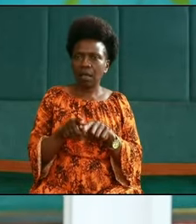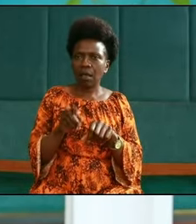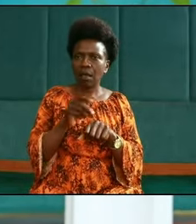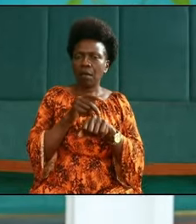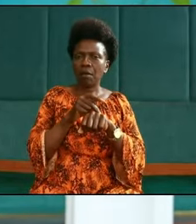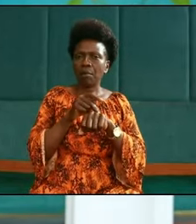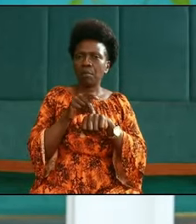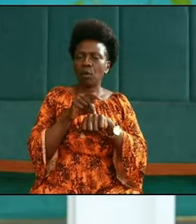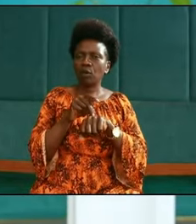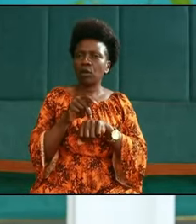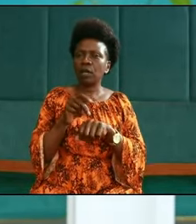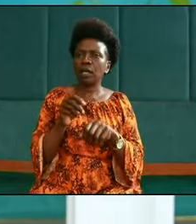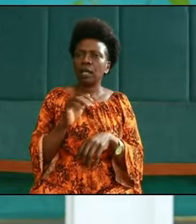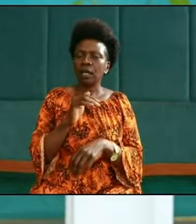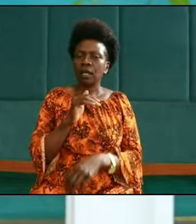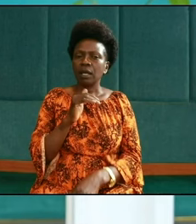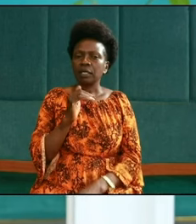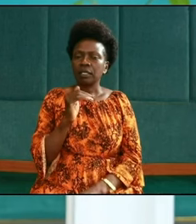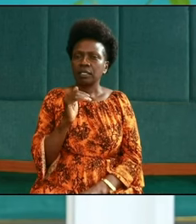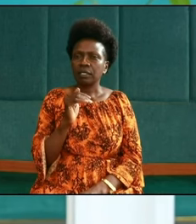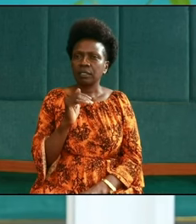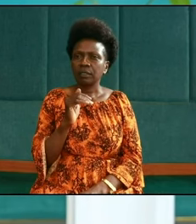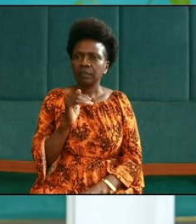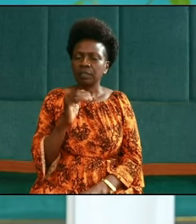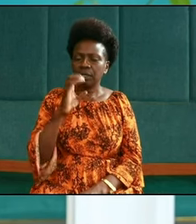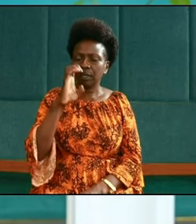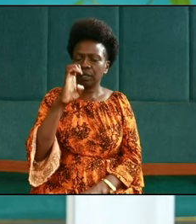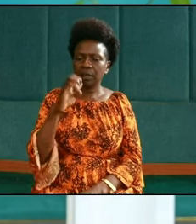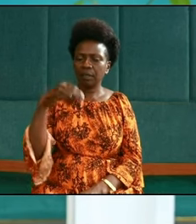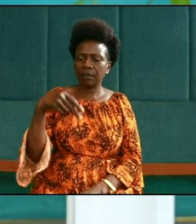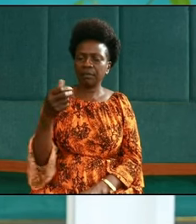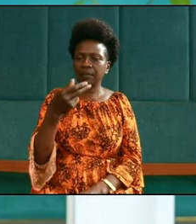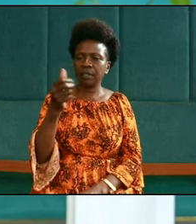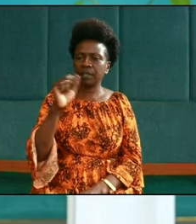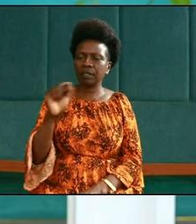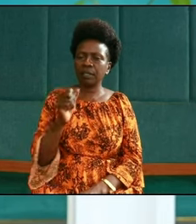Paul urged the Ephesians in Ephesians chapter 4.